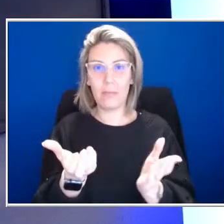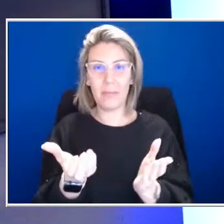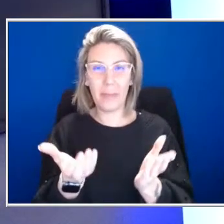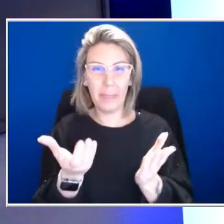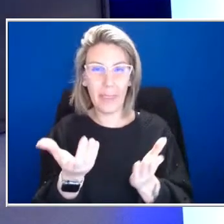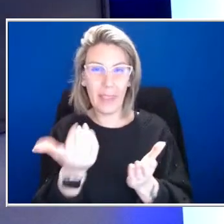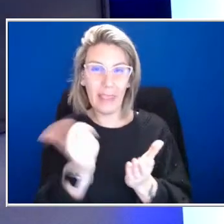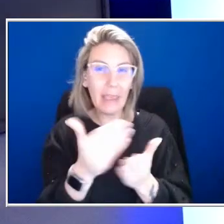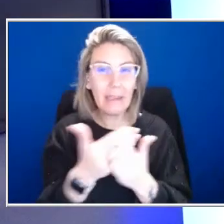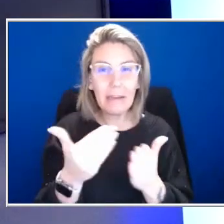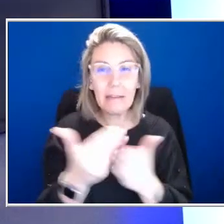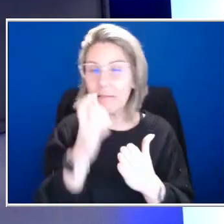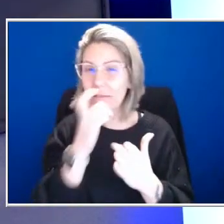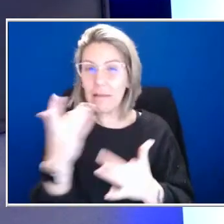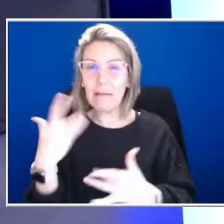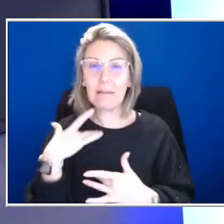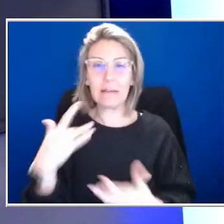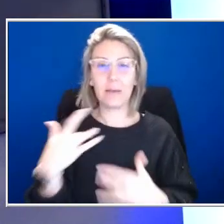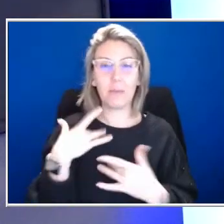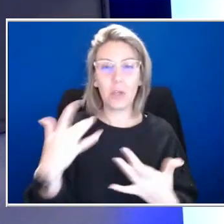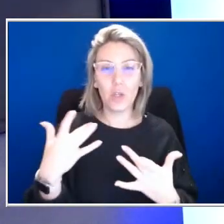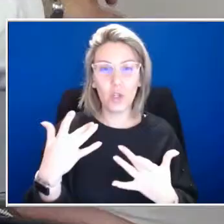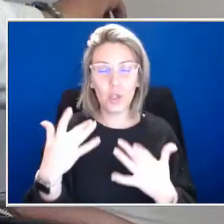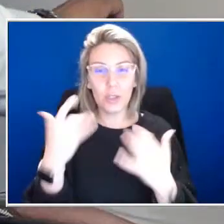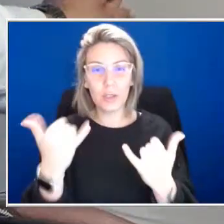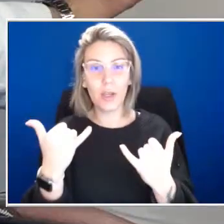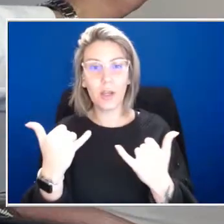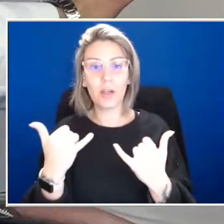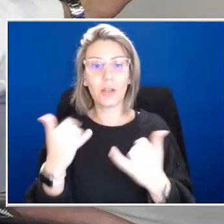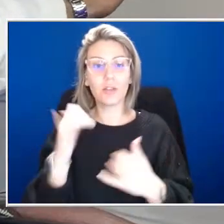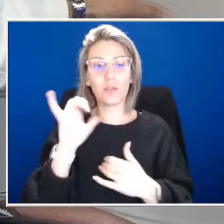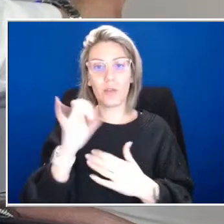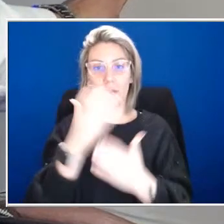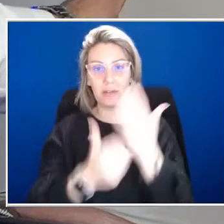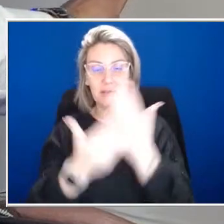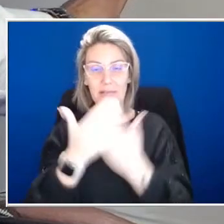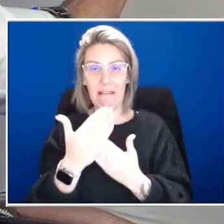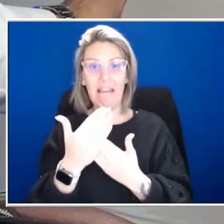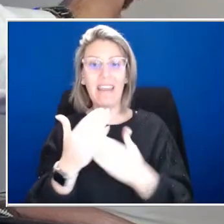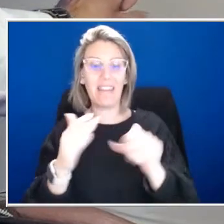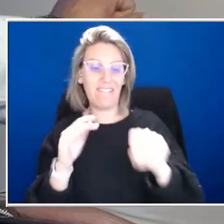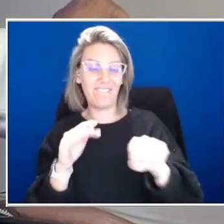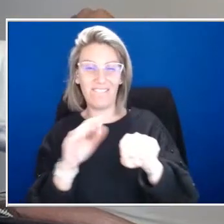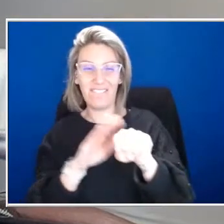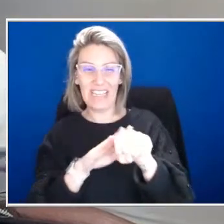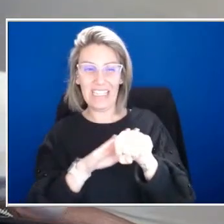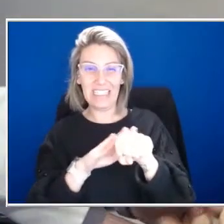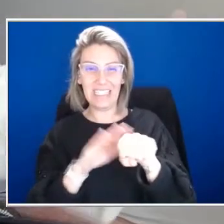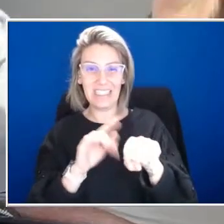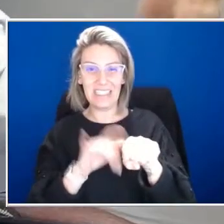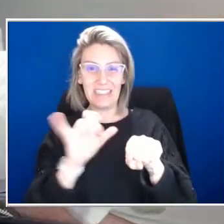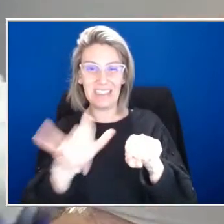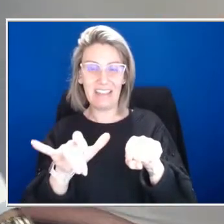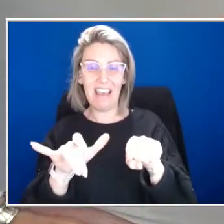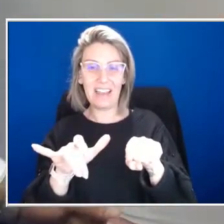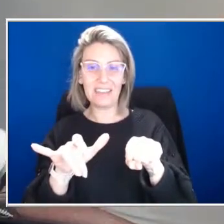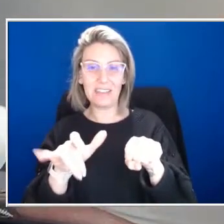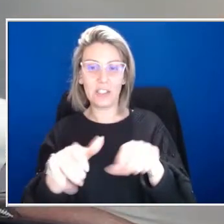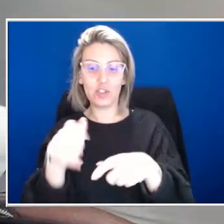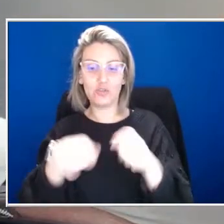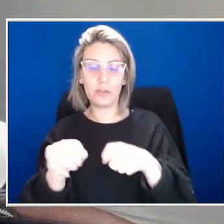is it what you can't see? Yeah. So this is hand of our transplant coordinators. Dr. Shaw